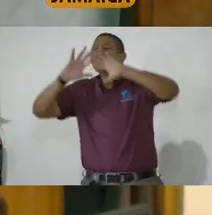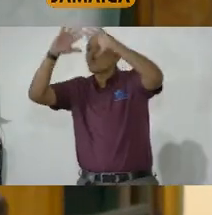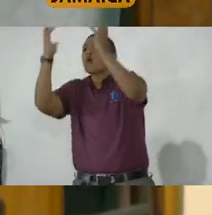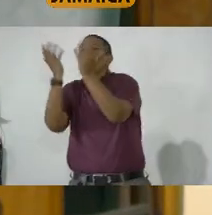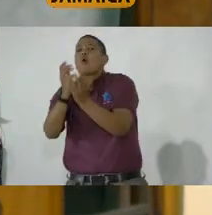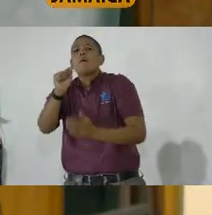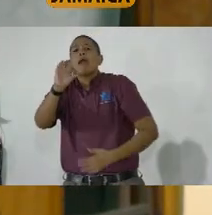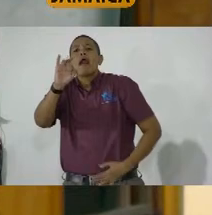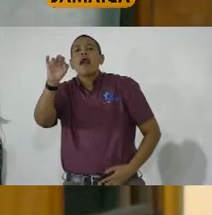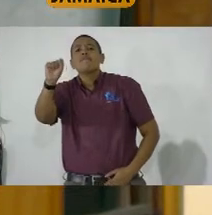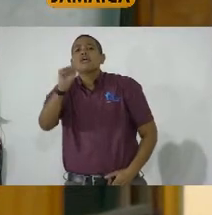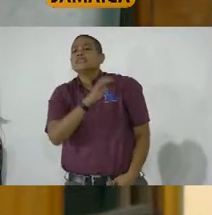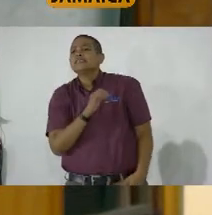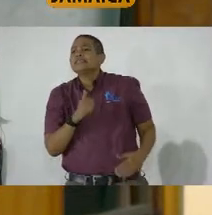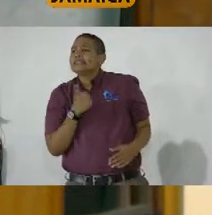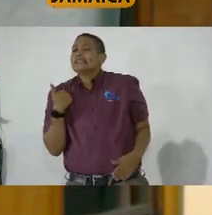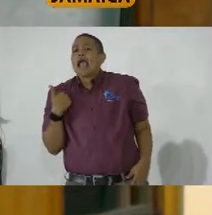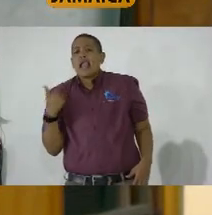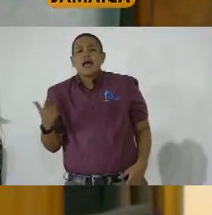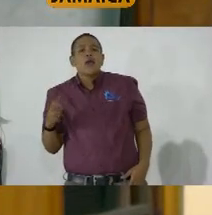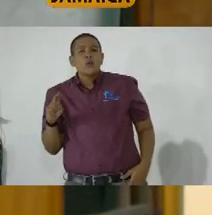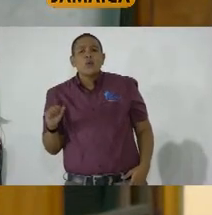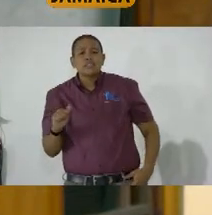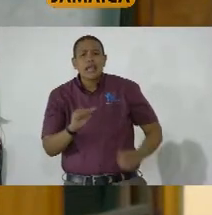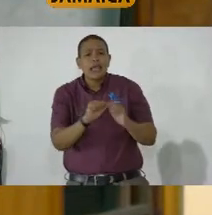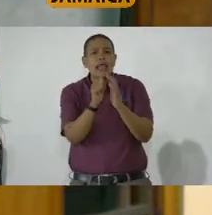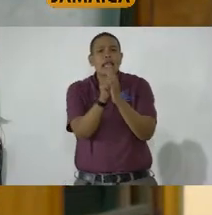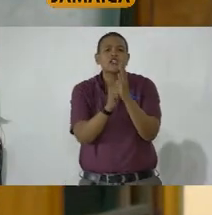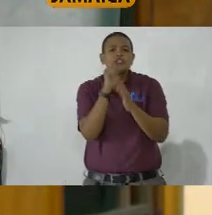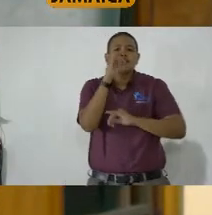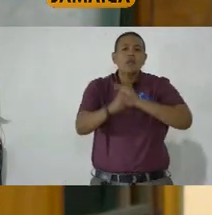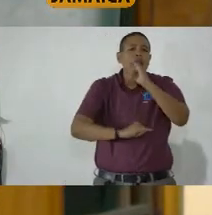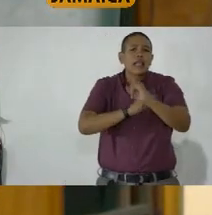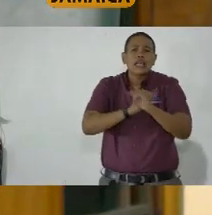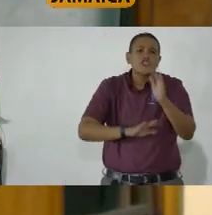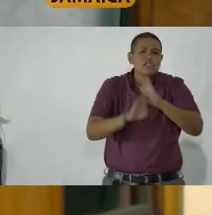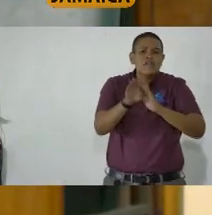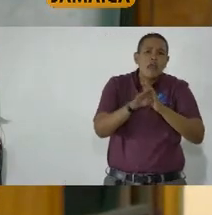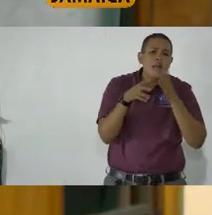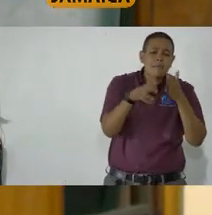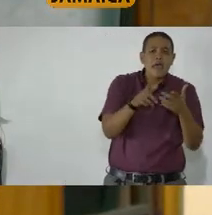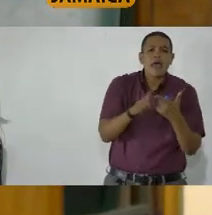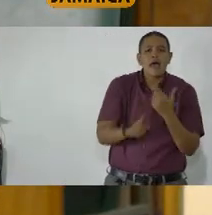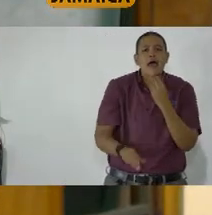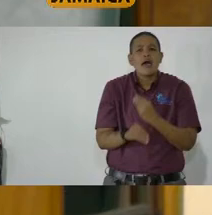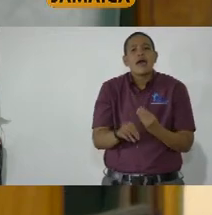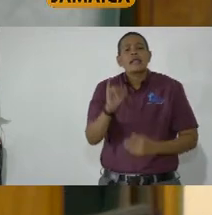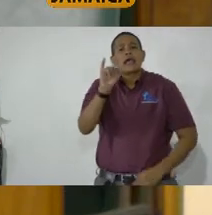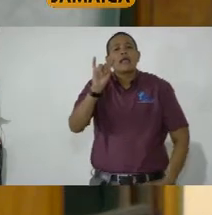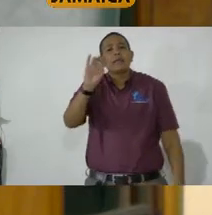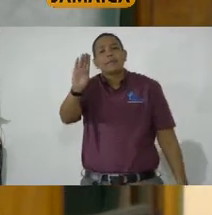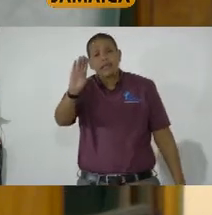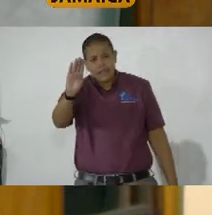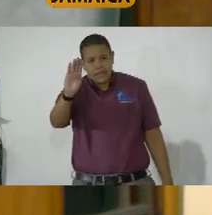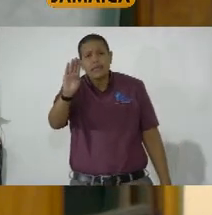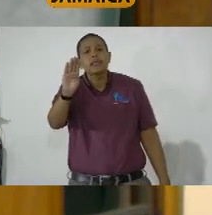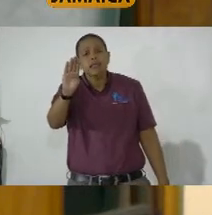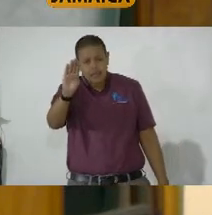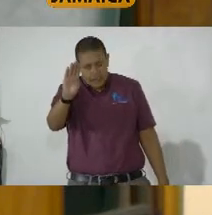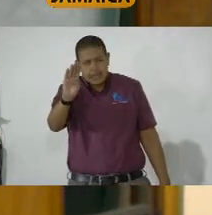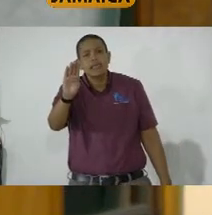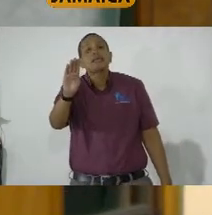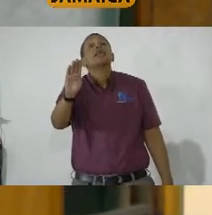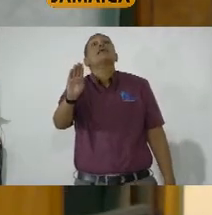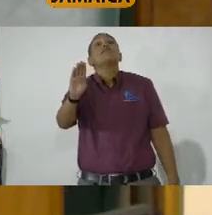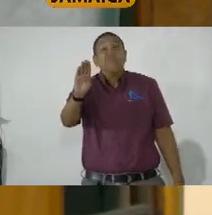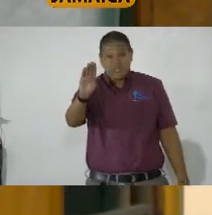Affairs Canada, the United States Agency for International Development, the Inter-American Development Bank, the